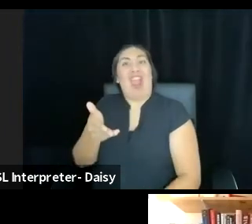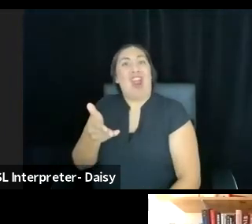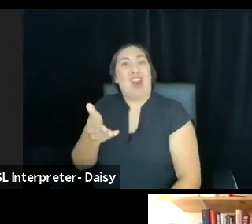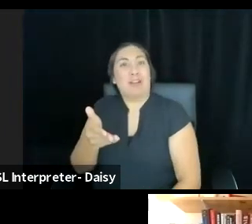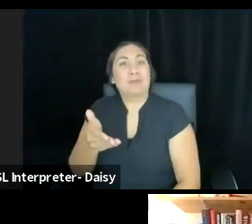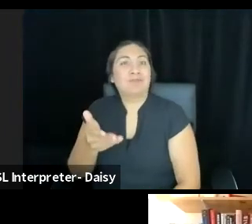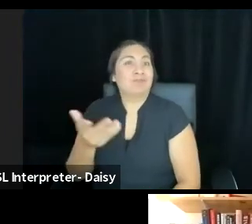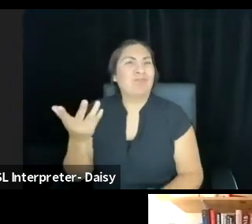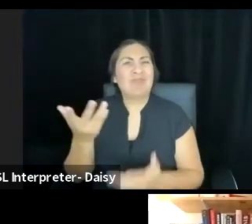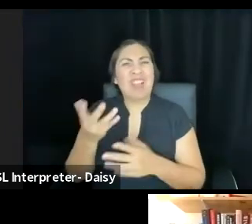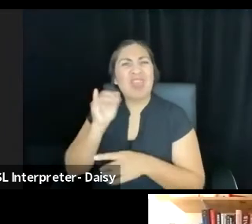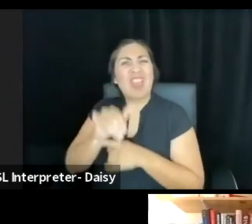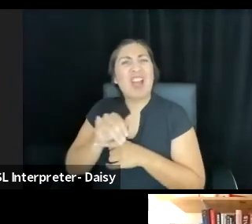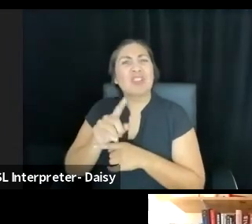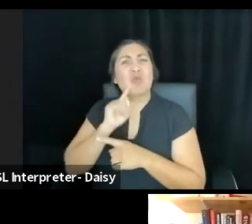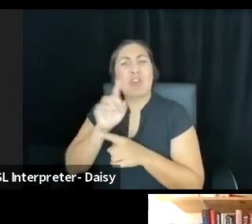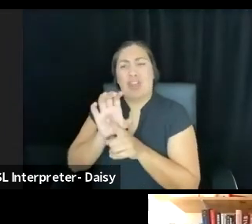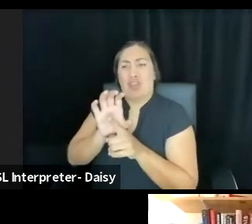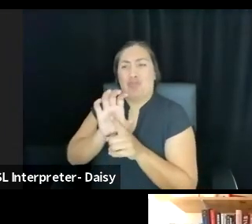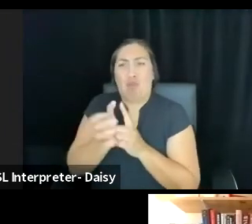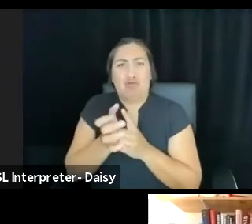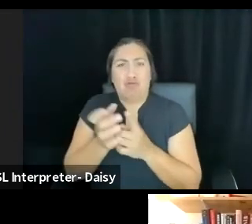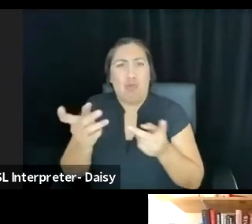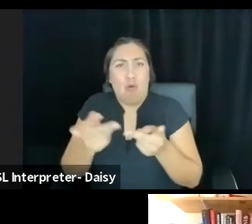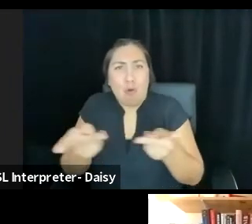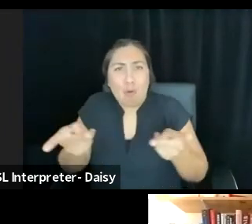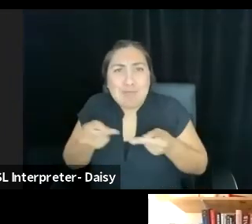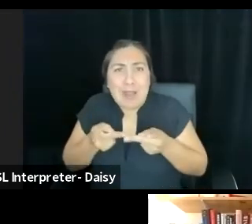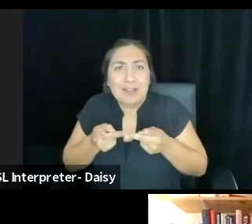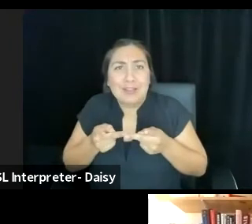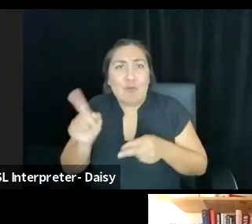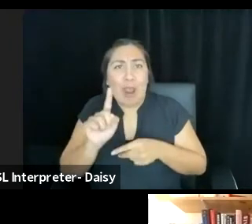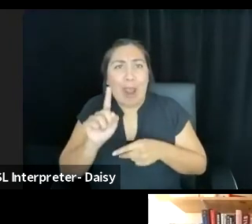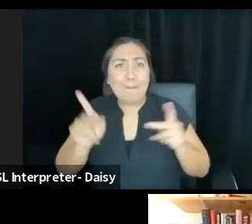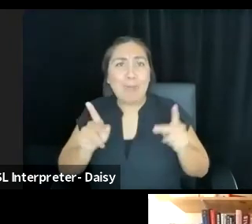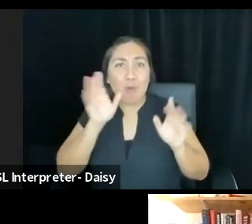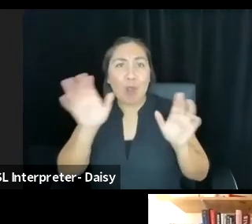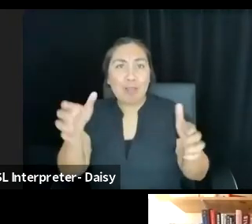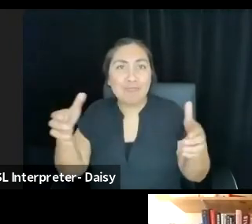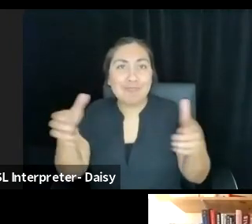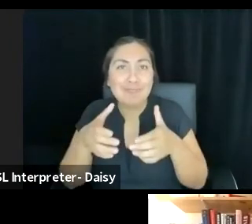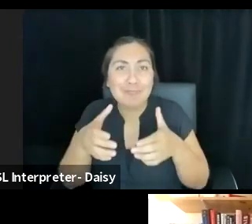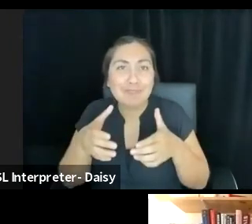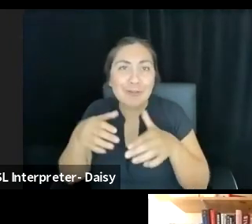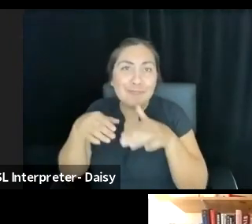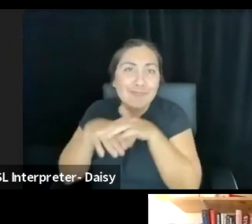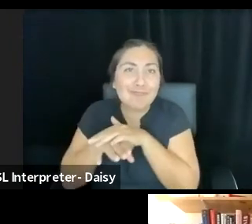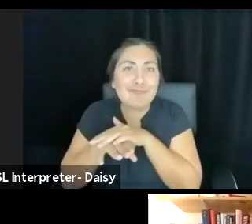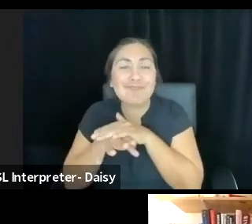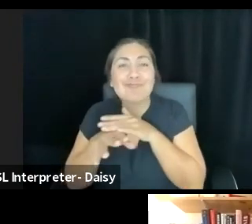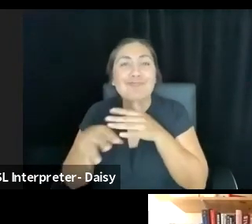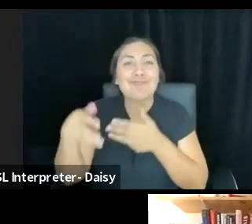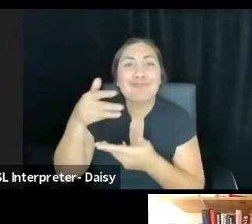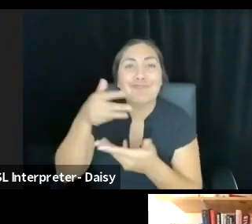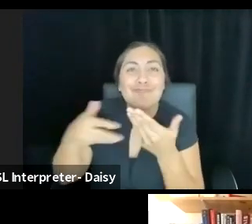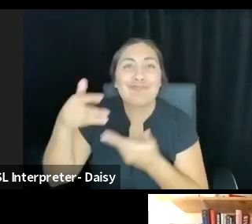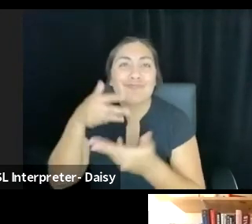a cultural watering hole that people gather into. And I would love for, as